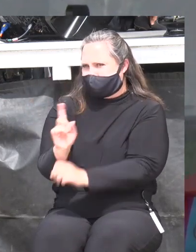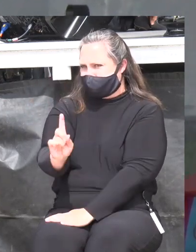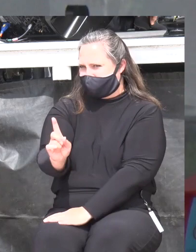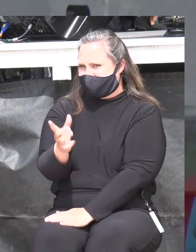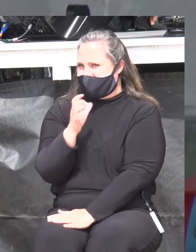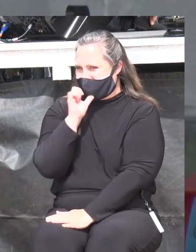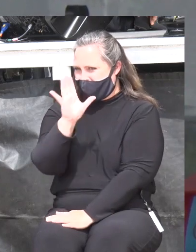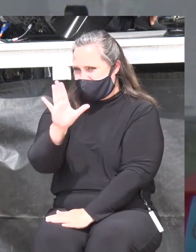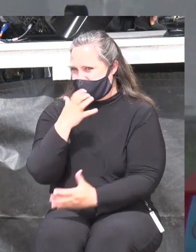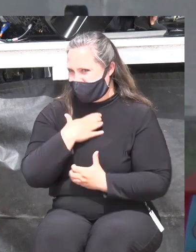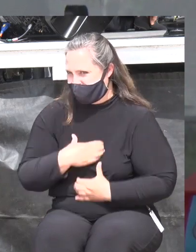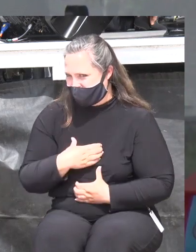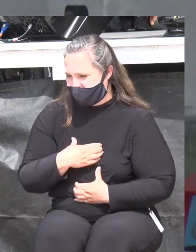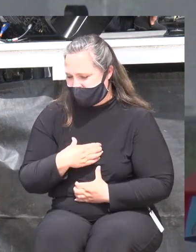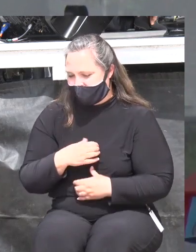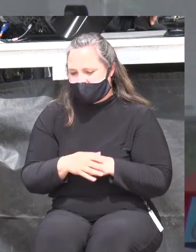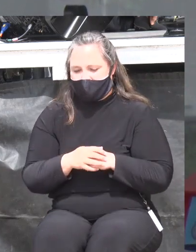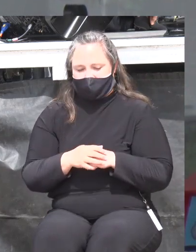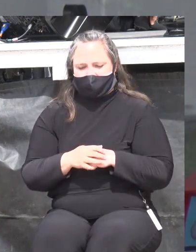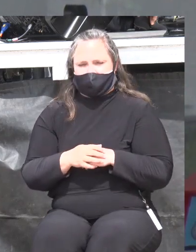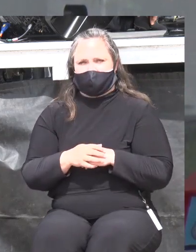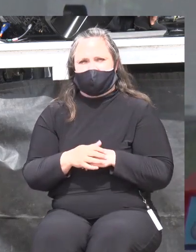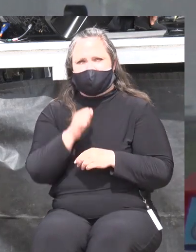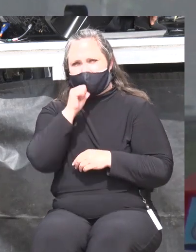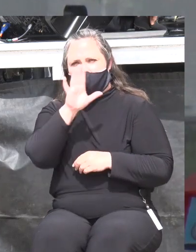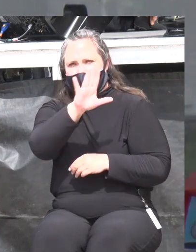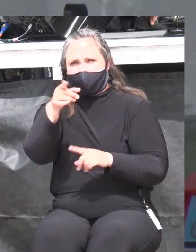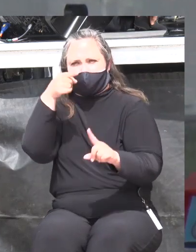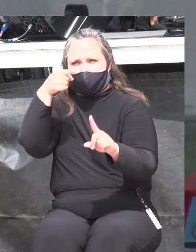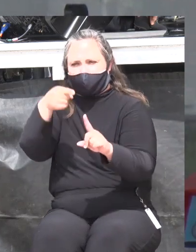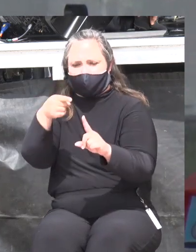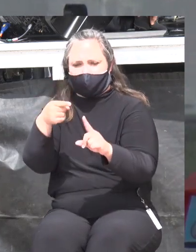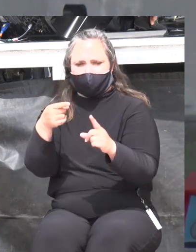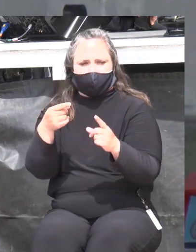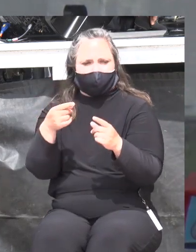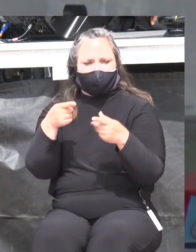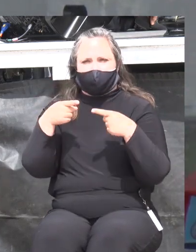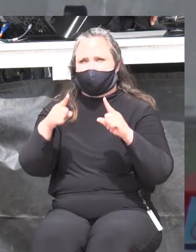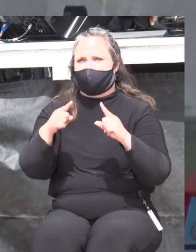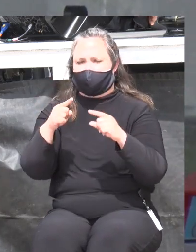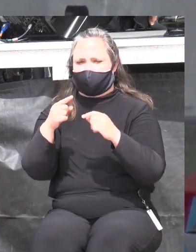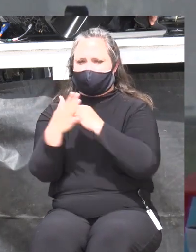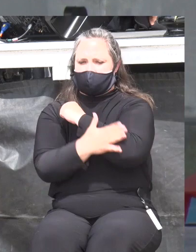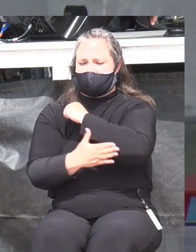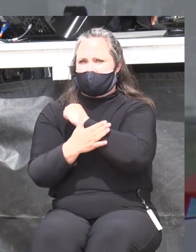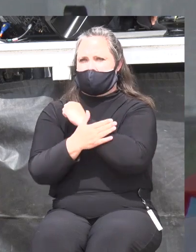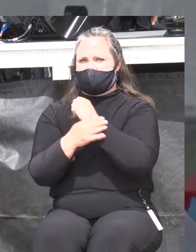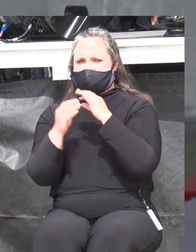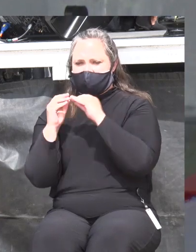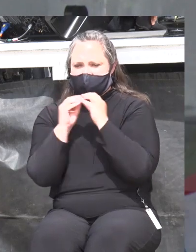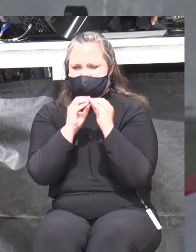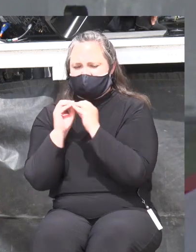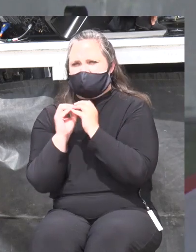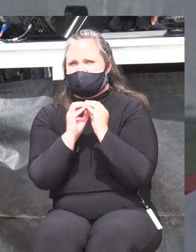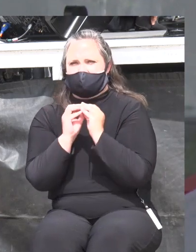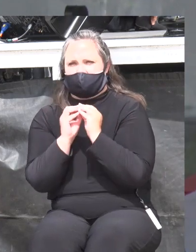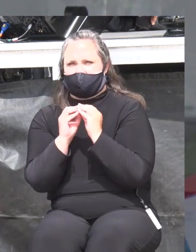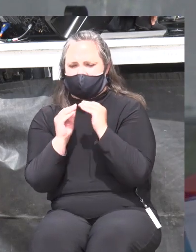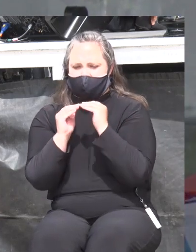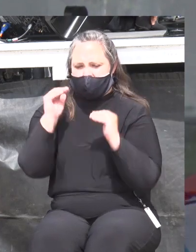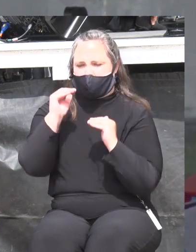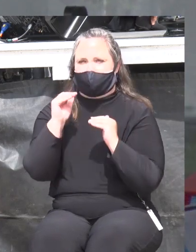period of unrelenting racial and civil unrest, and political division that has squared itself at the